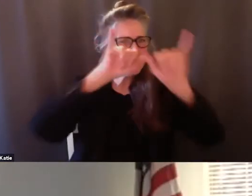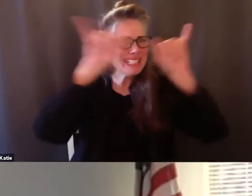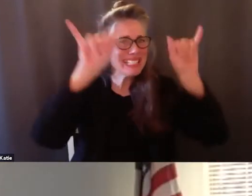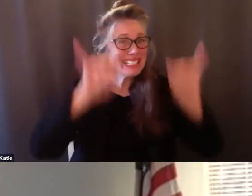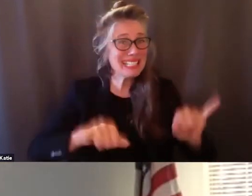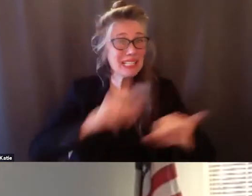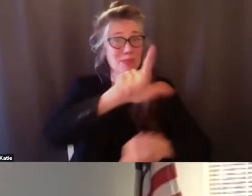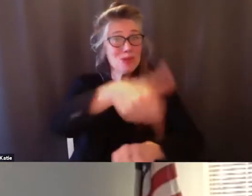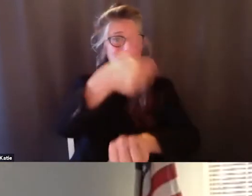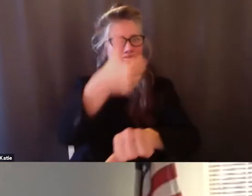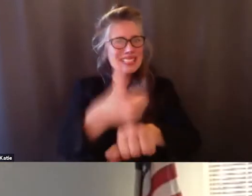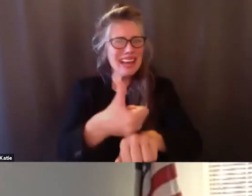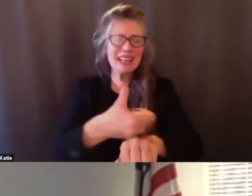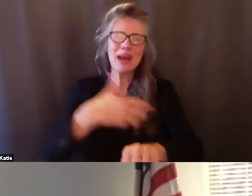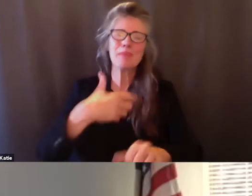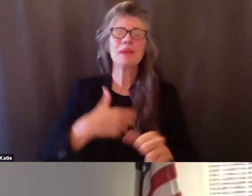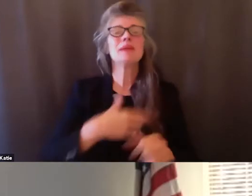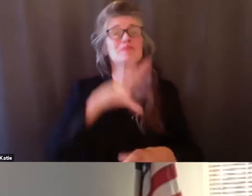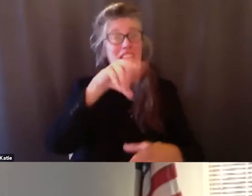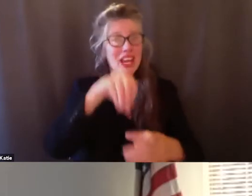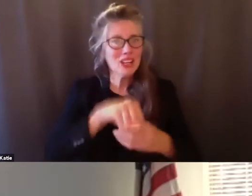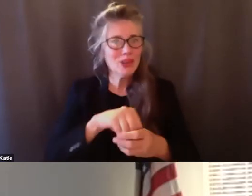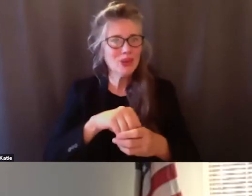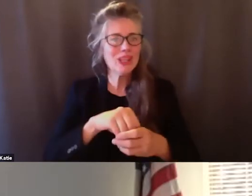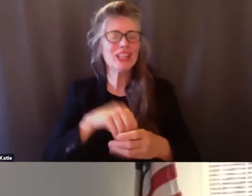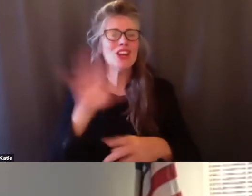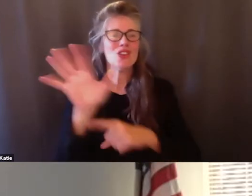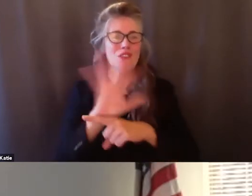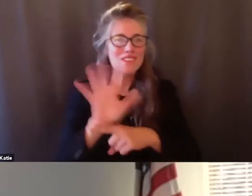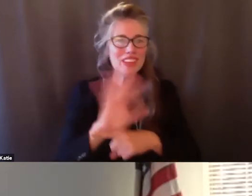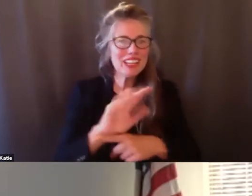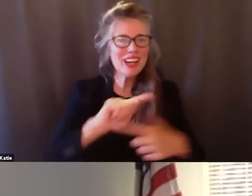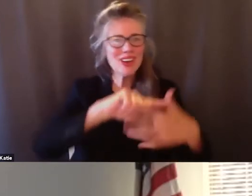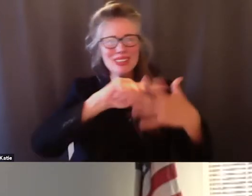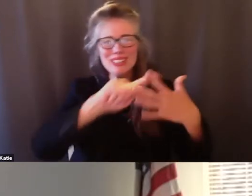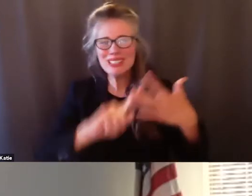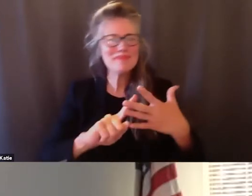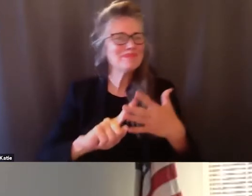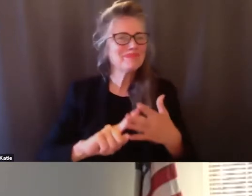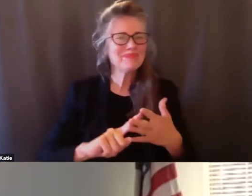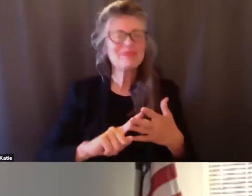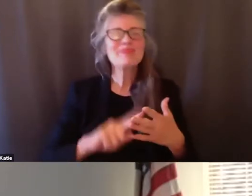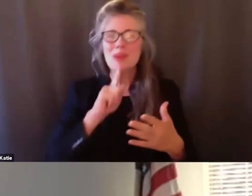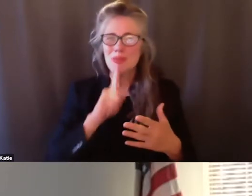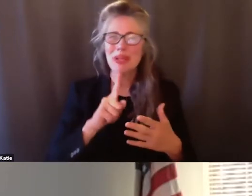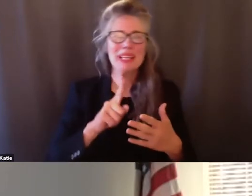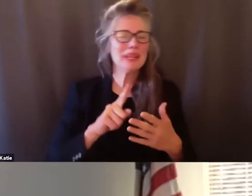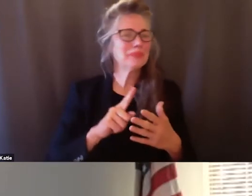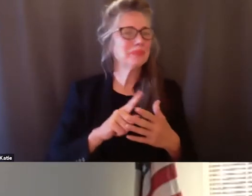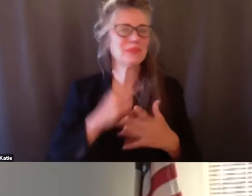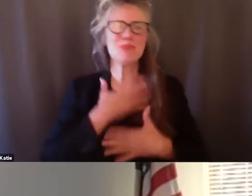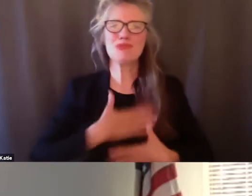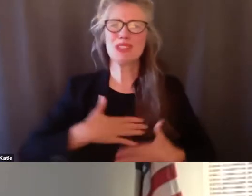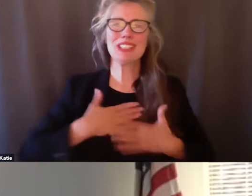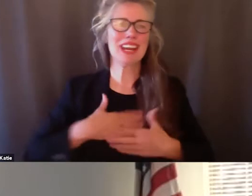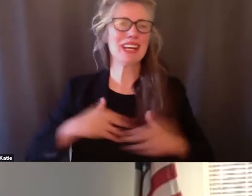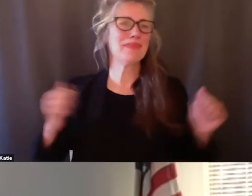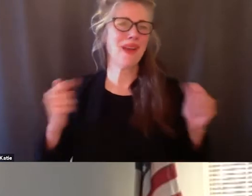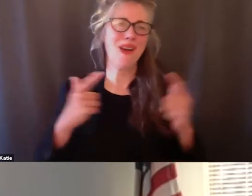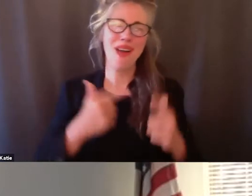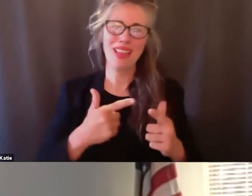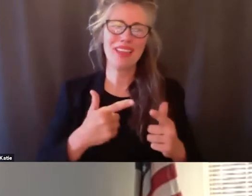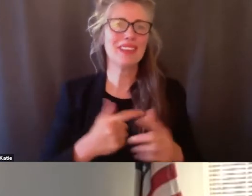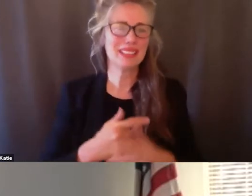have put in place, including your wonderful videos, are so appreciated by all of us and